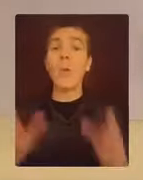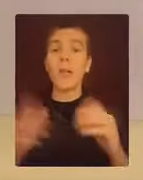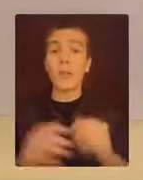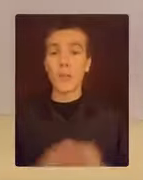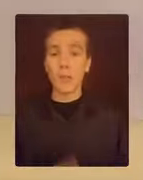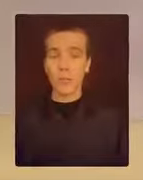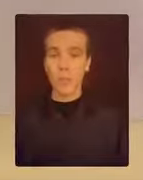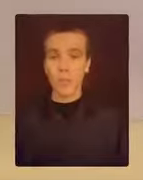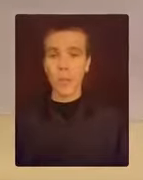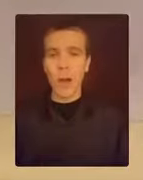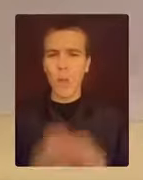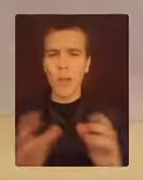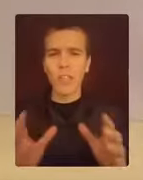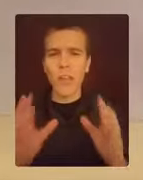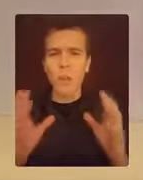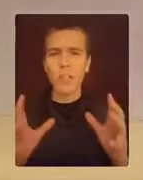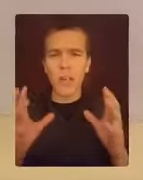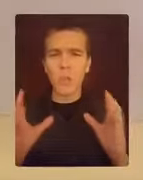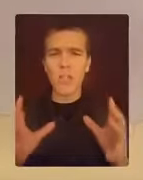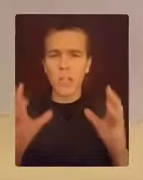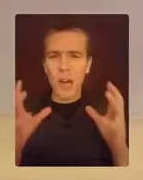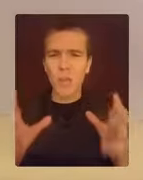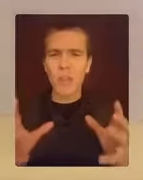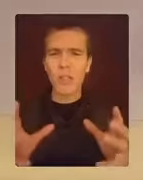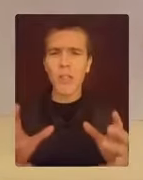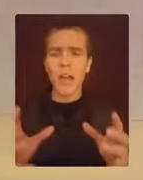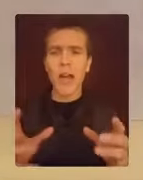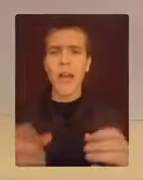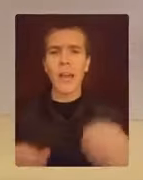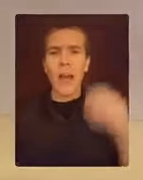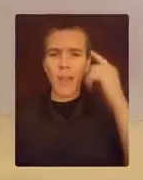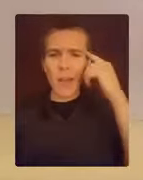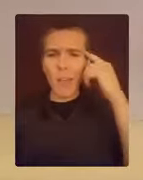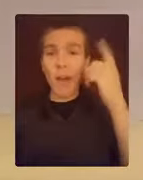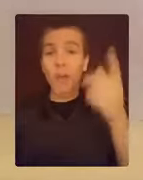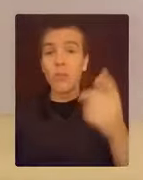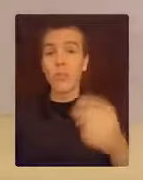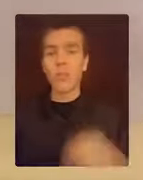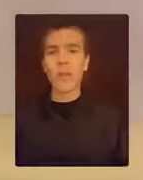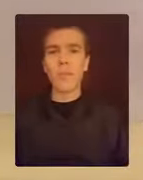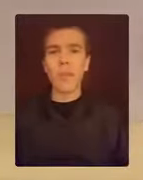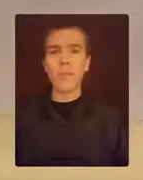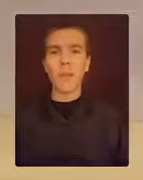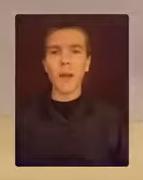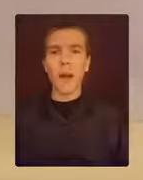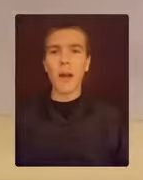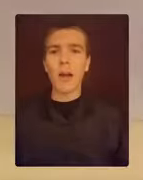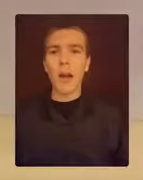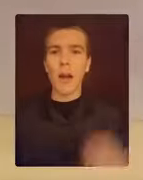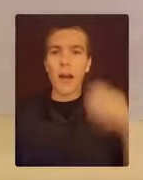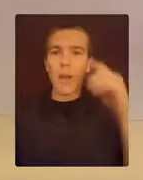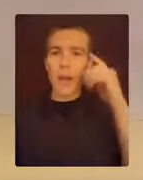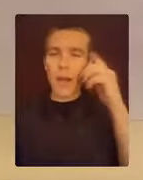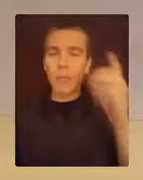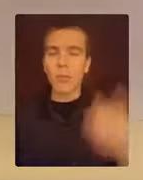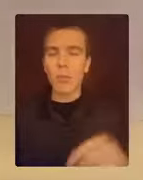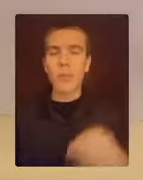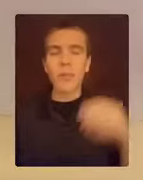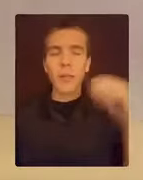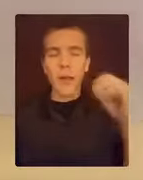I wish. I wish, I wish, I wish, I wish. And I think about lucid dreaming. I